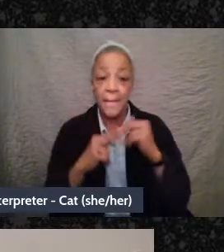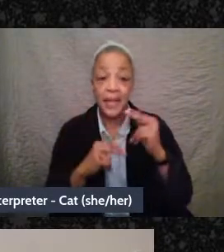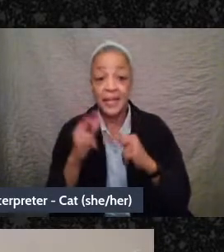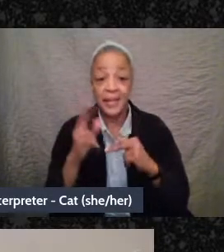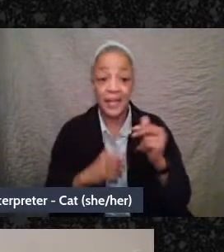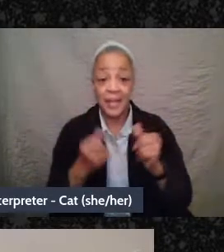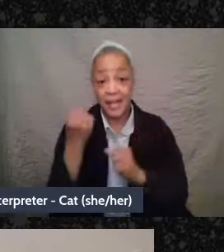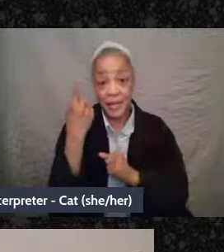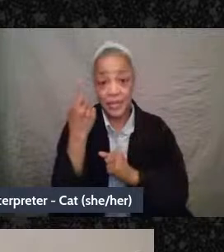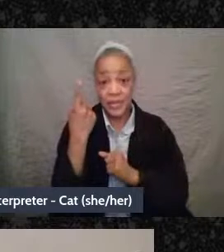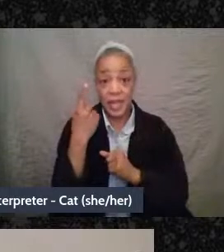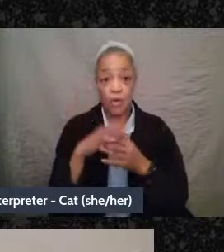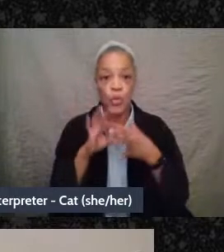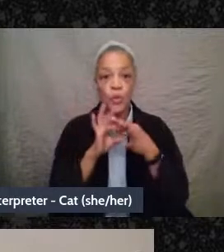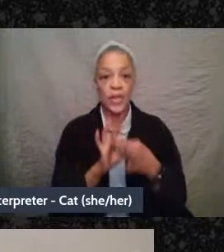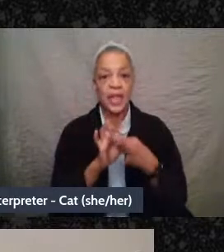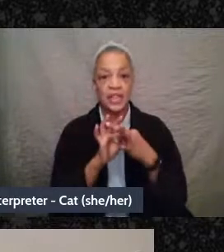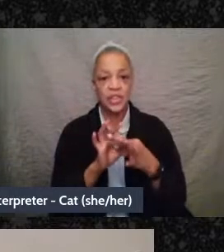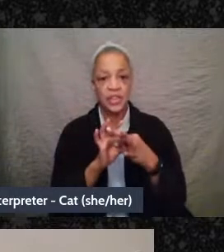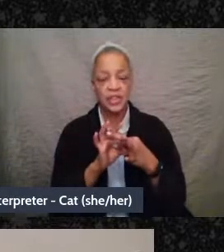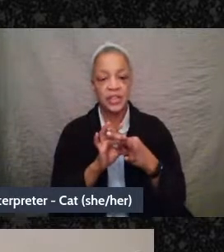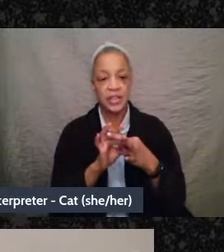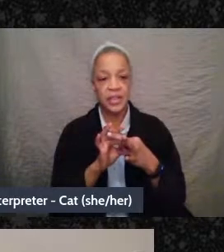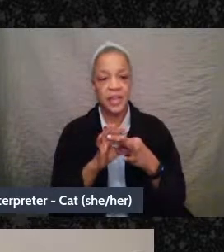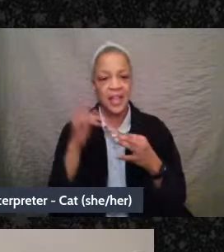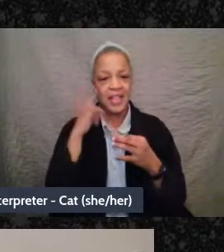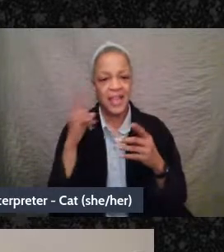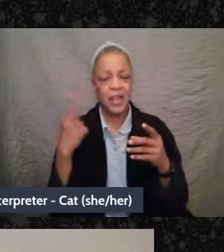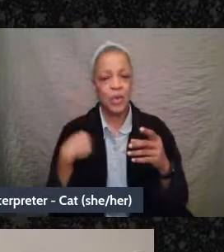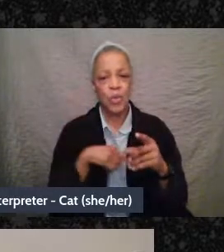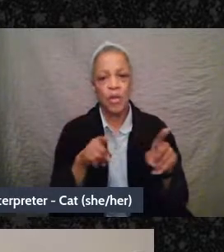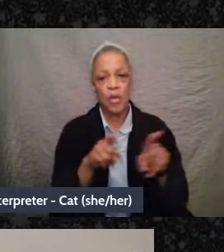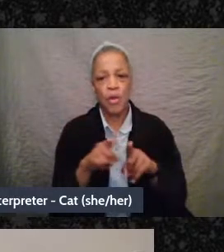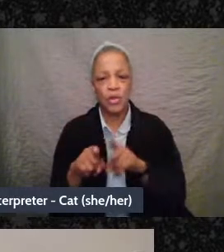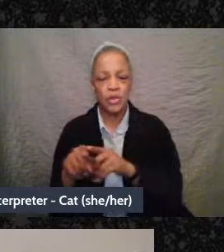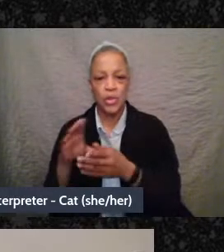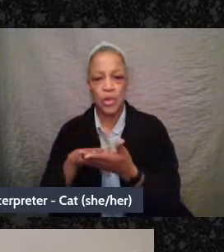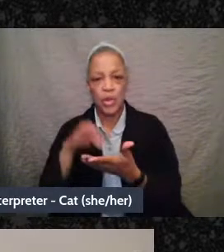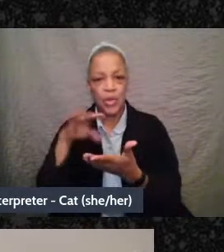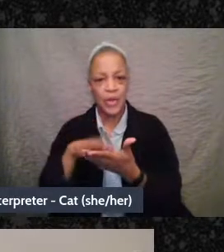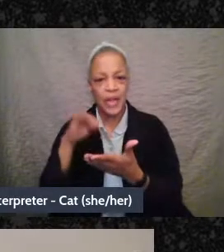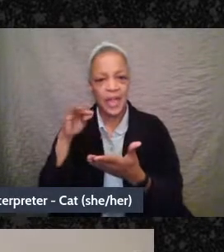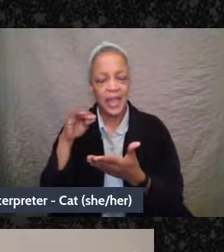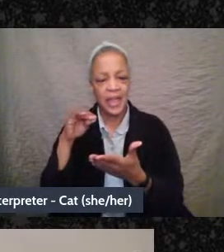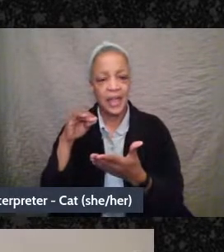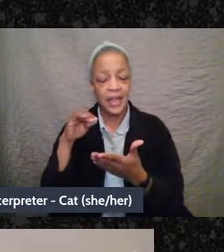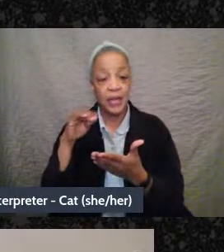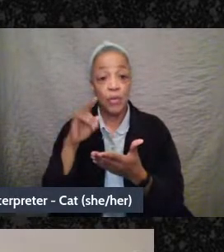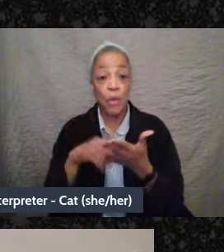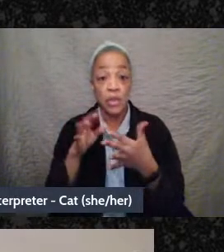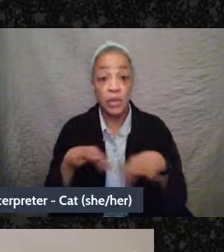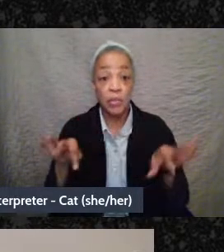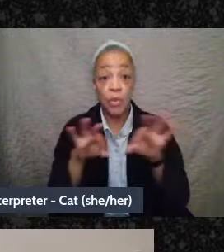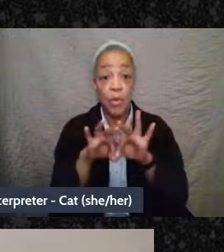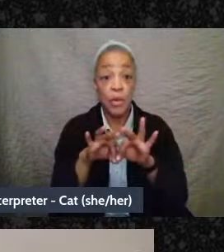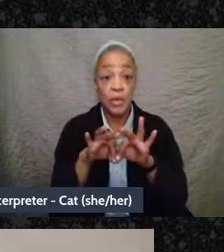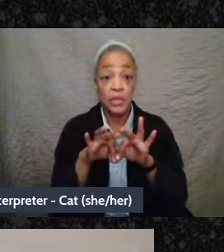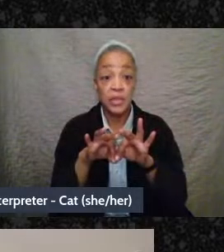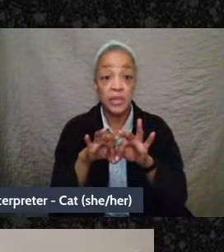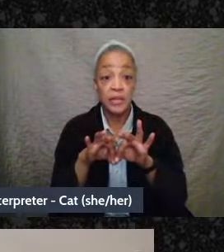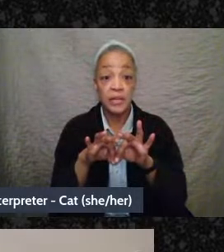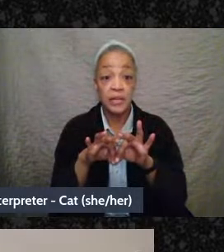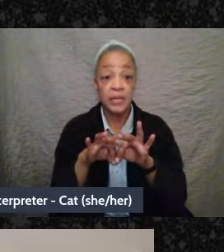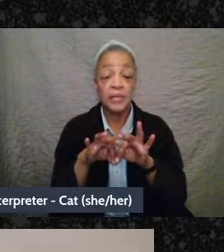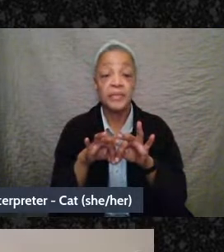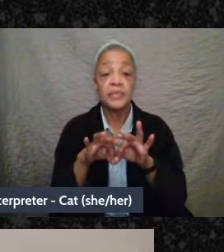understanding those relations. I think we're also learning the importance of